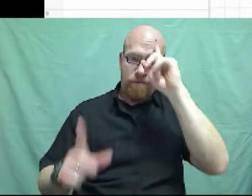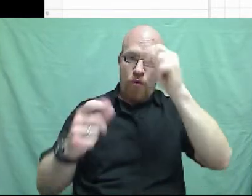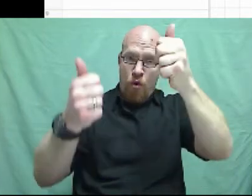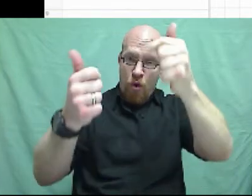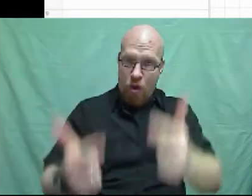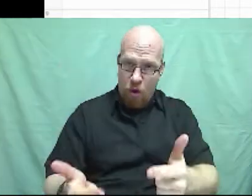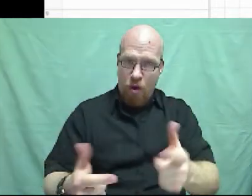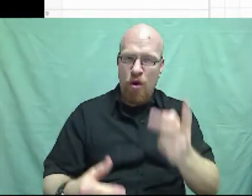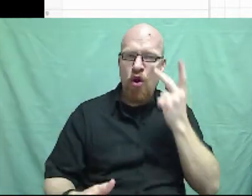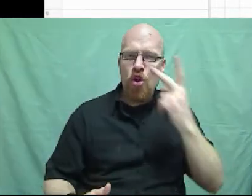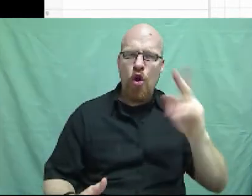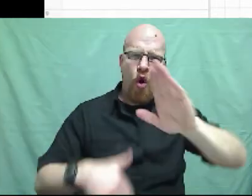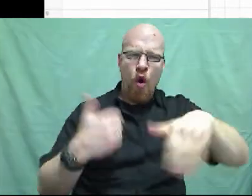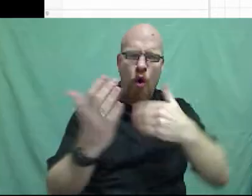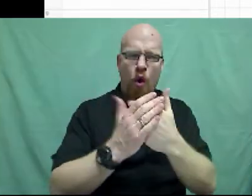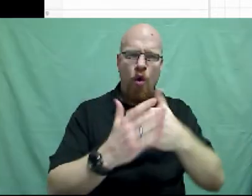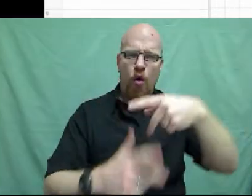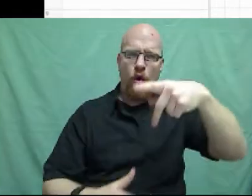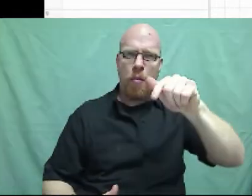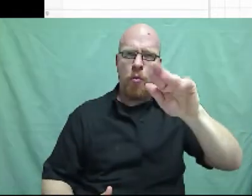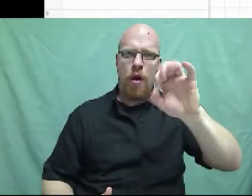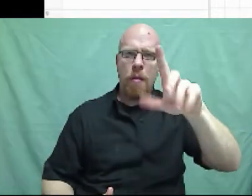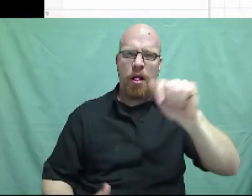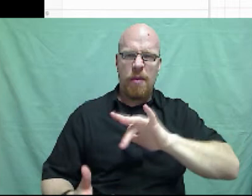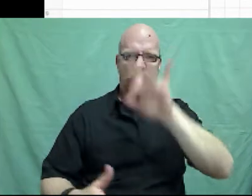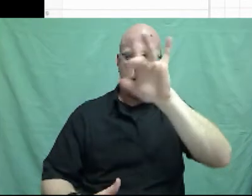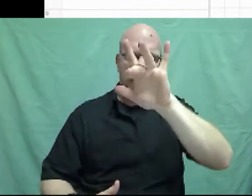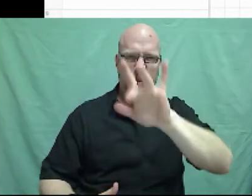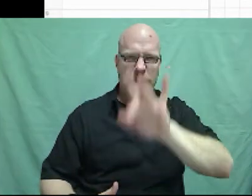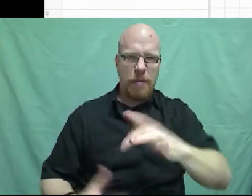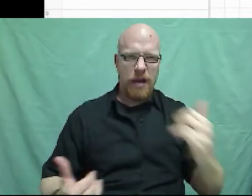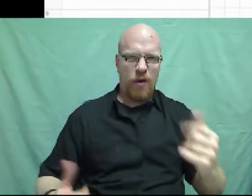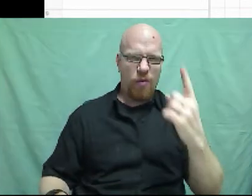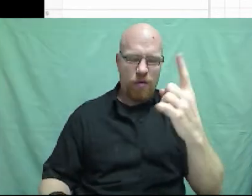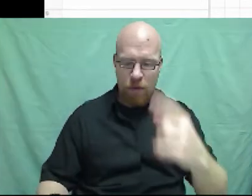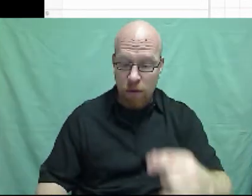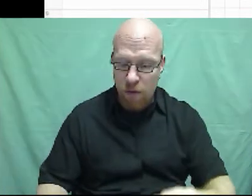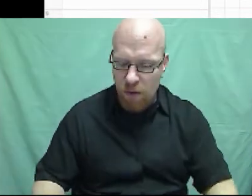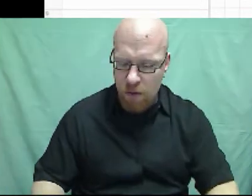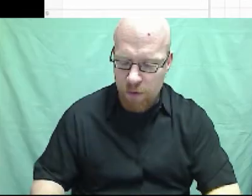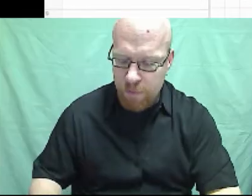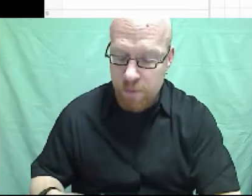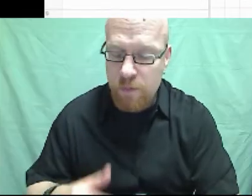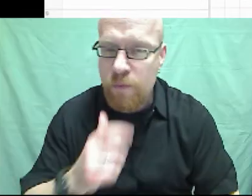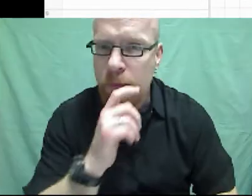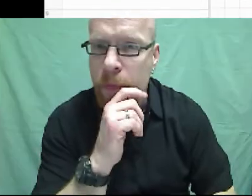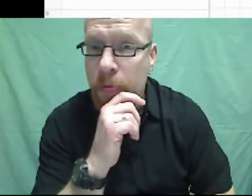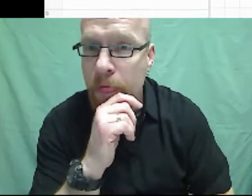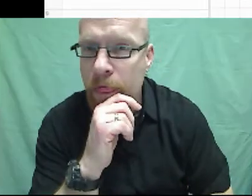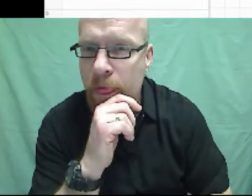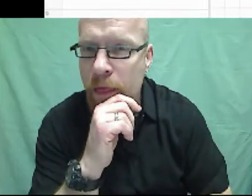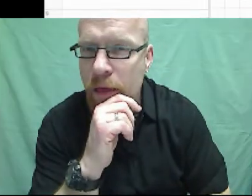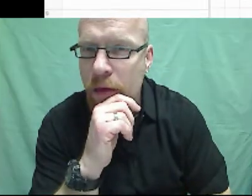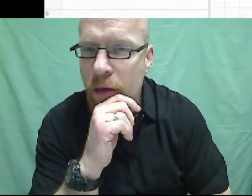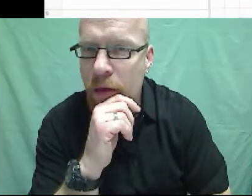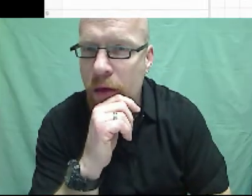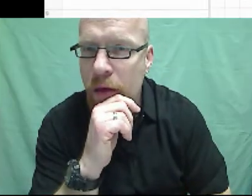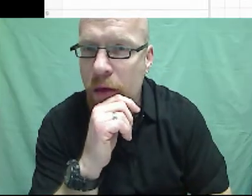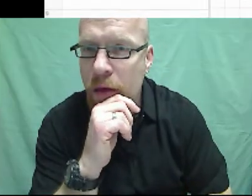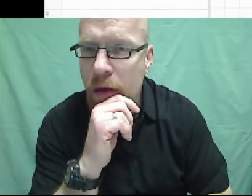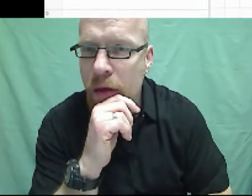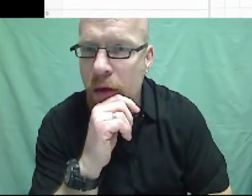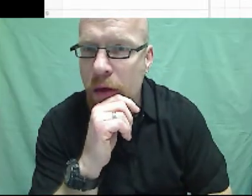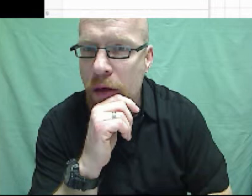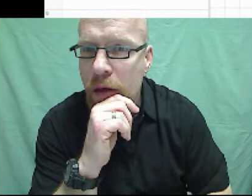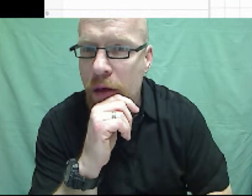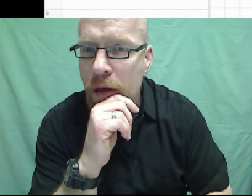the number because of the subtraction. Now, we're going to look at all the parabolas. I'll click them all on and we'll look at the domain